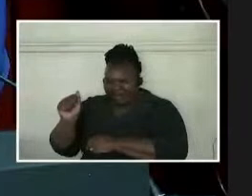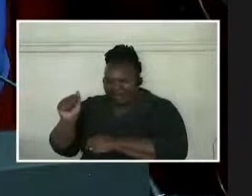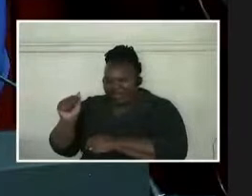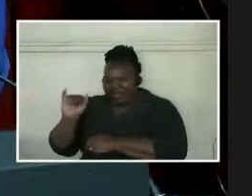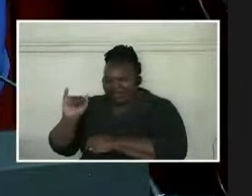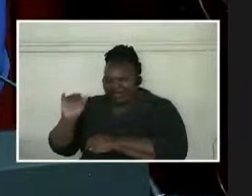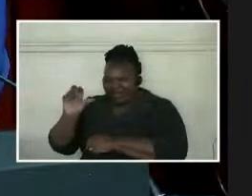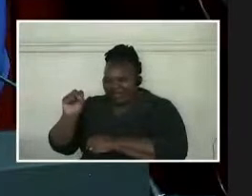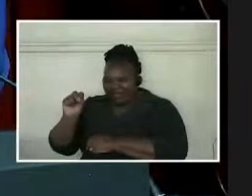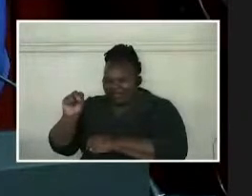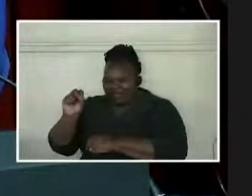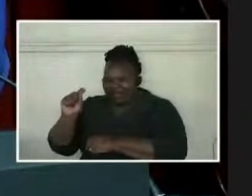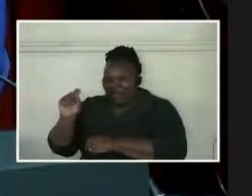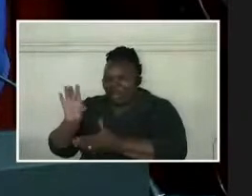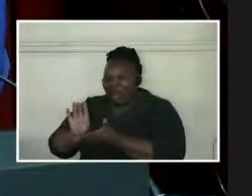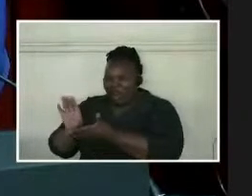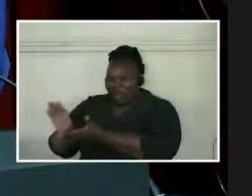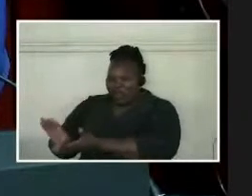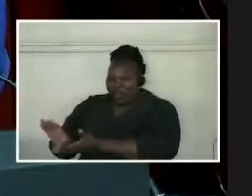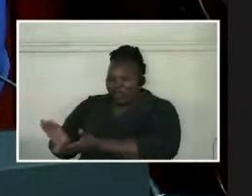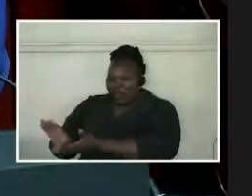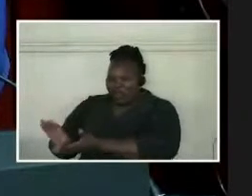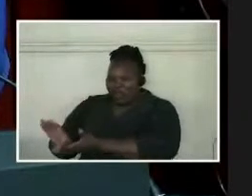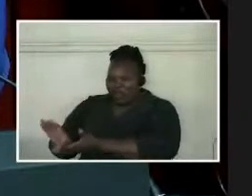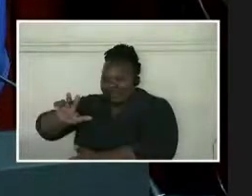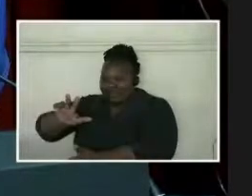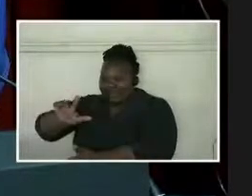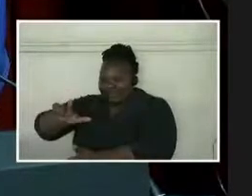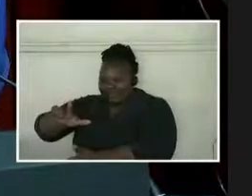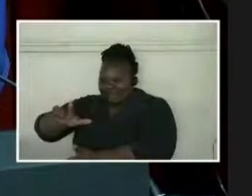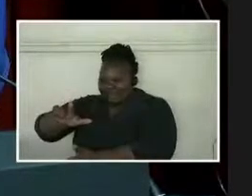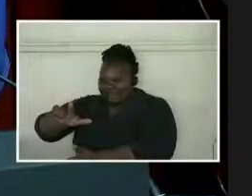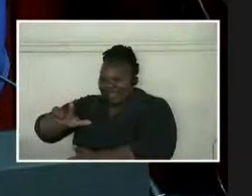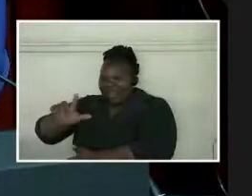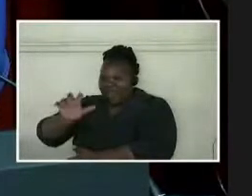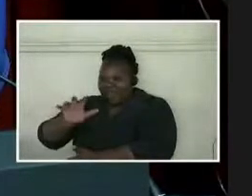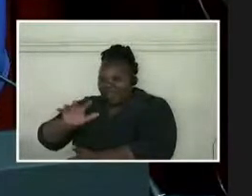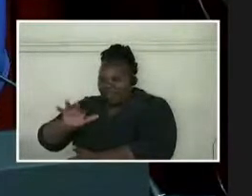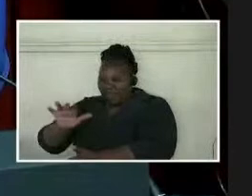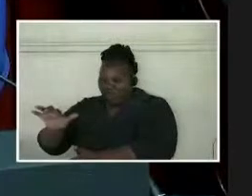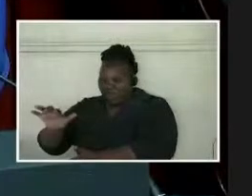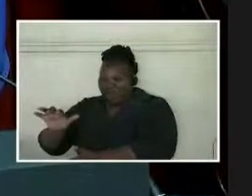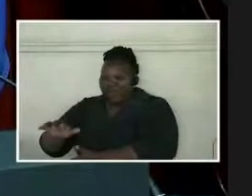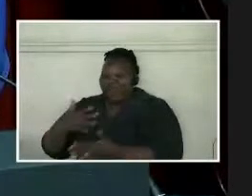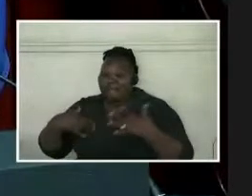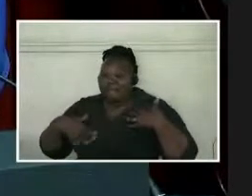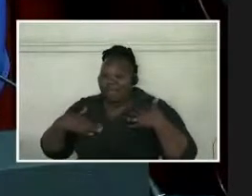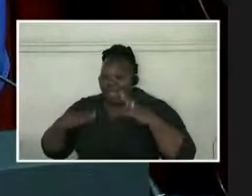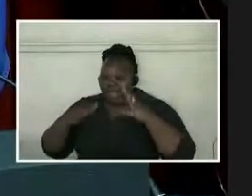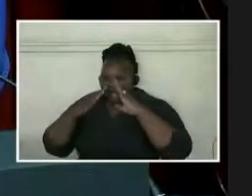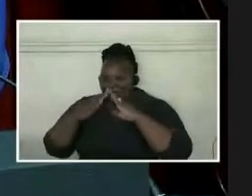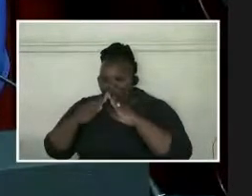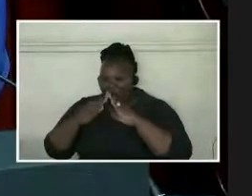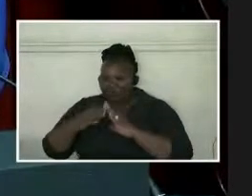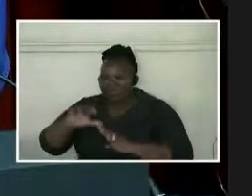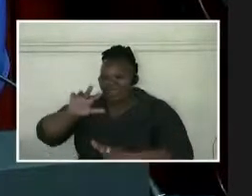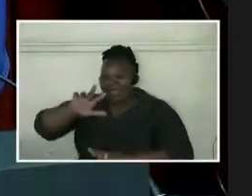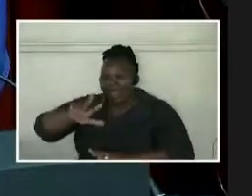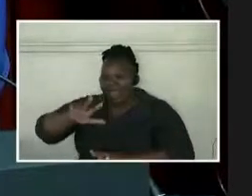has been allocated 57 million with the playhouse company having been allocated 8 million in terms of